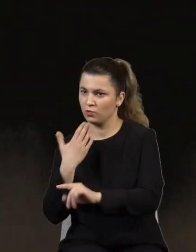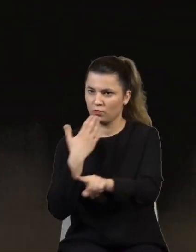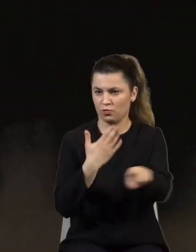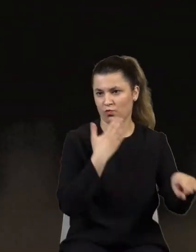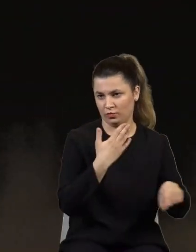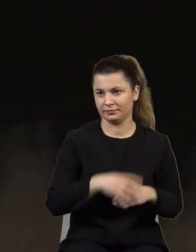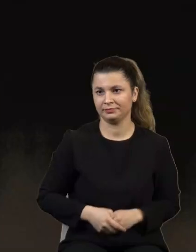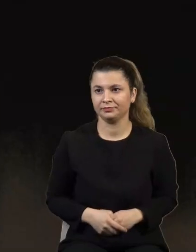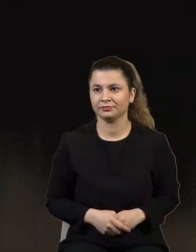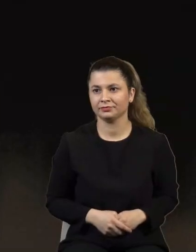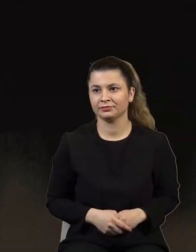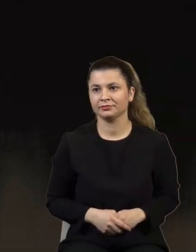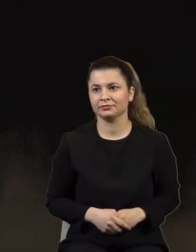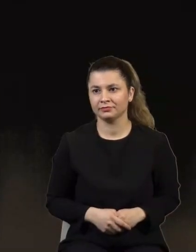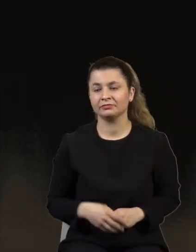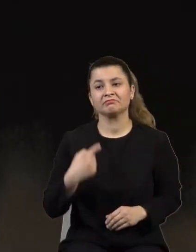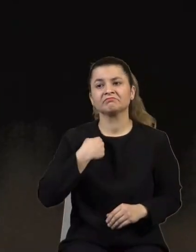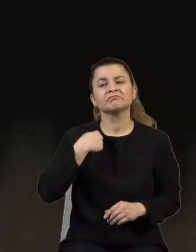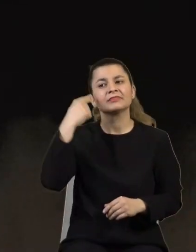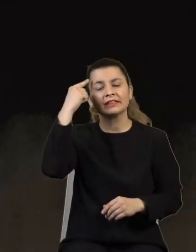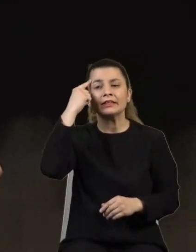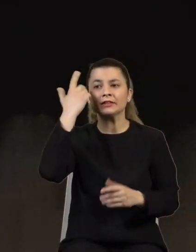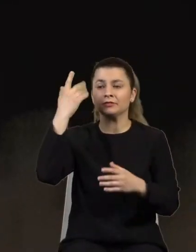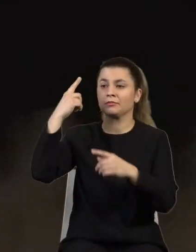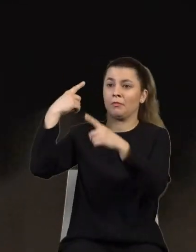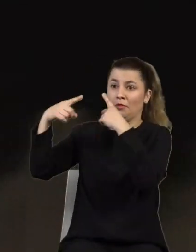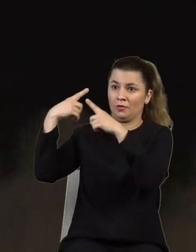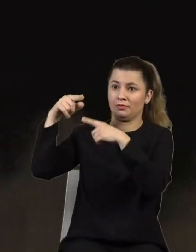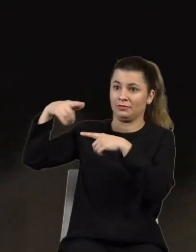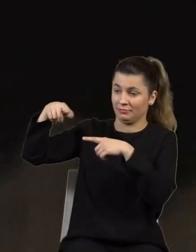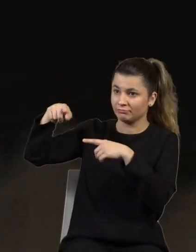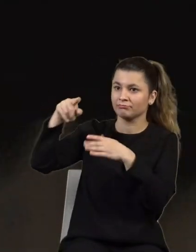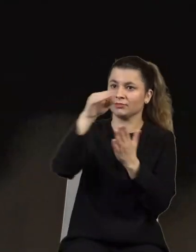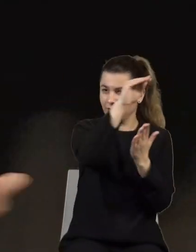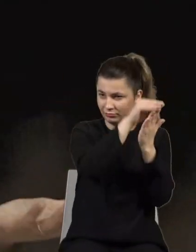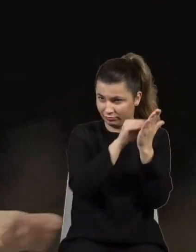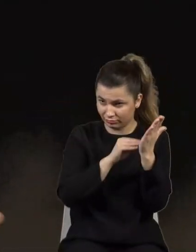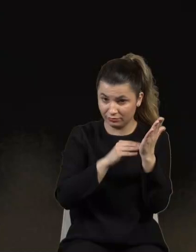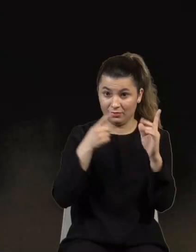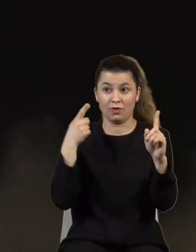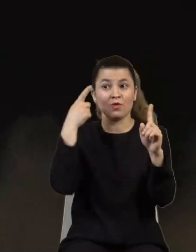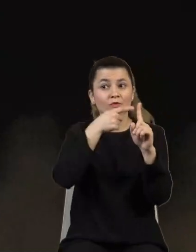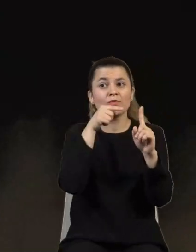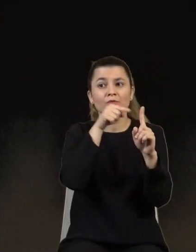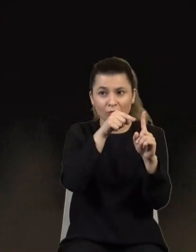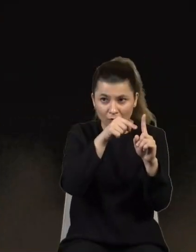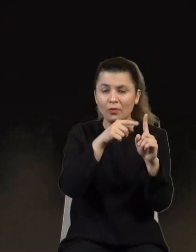policies go along with that integration. We need also to think